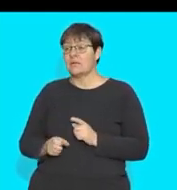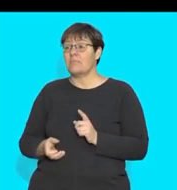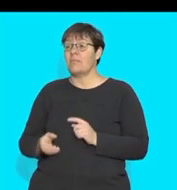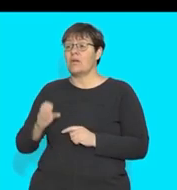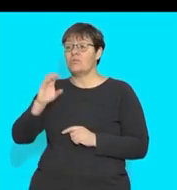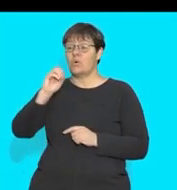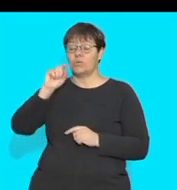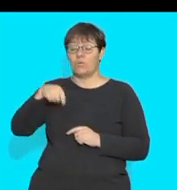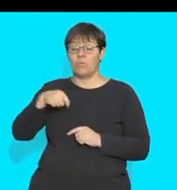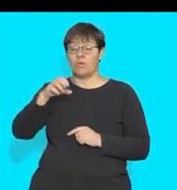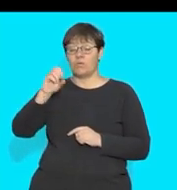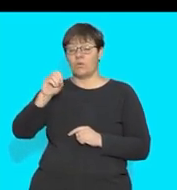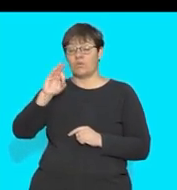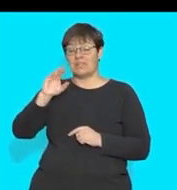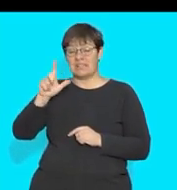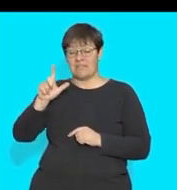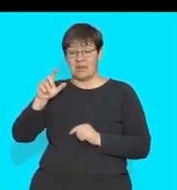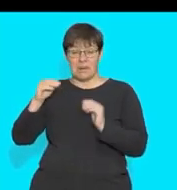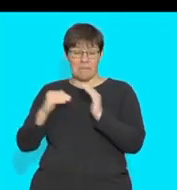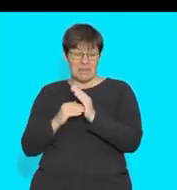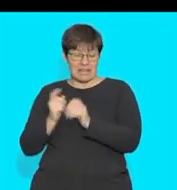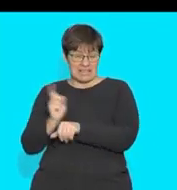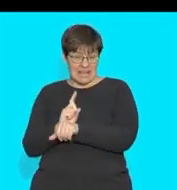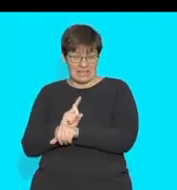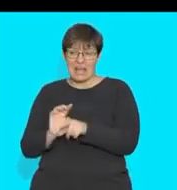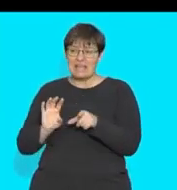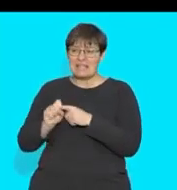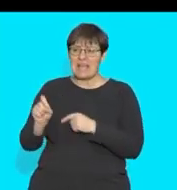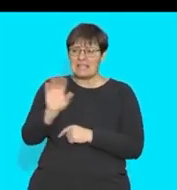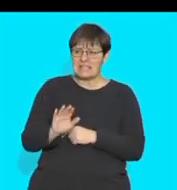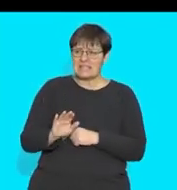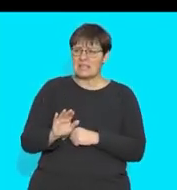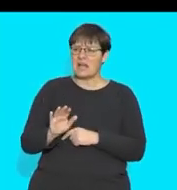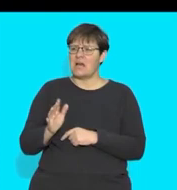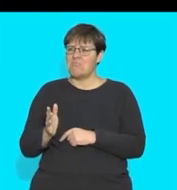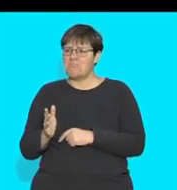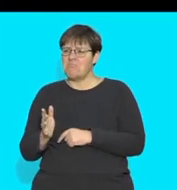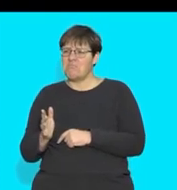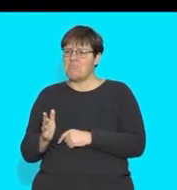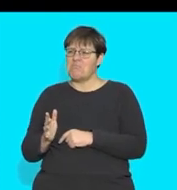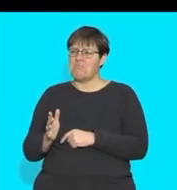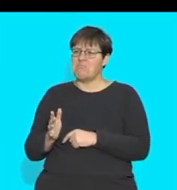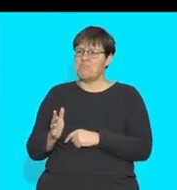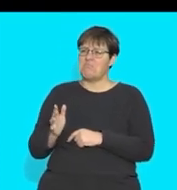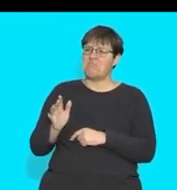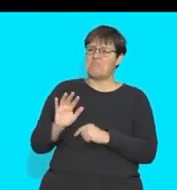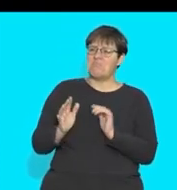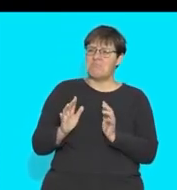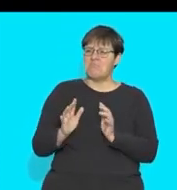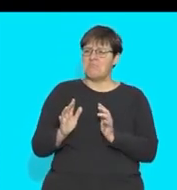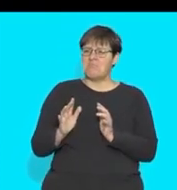reach 0.037 meters per second, calculate the sloth's